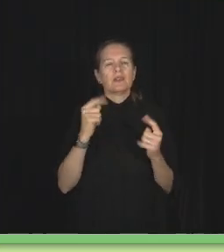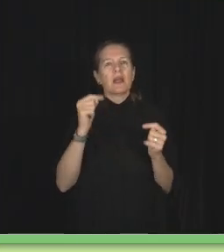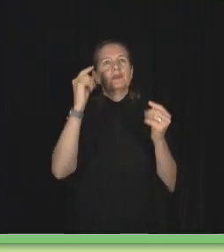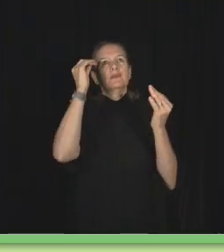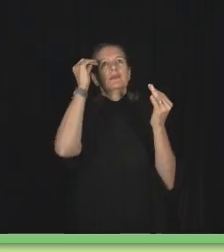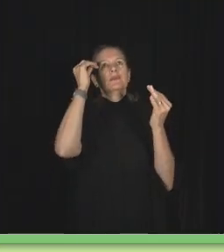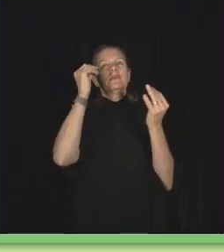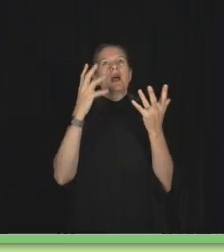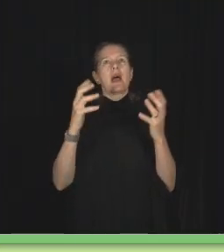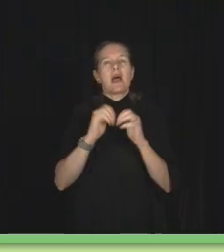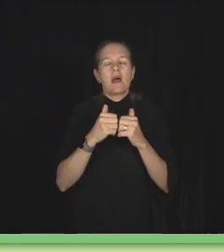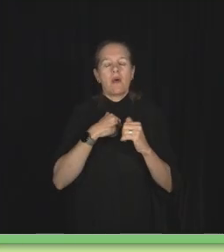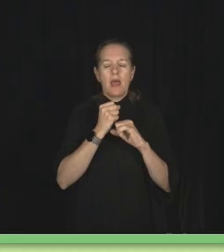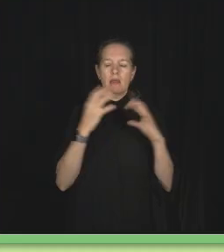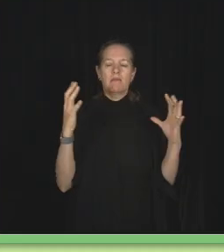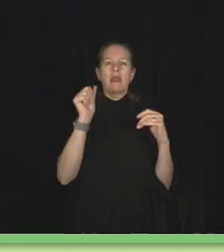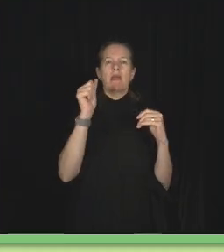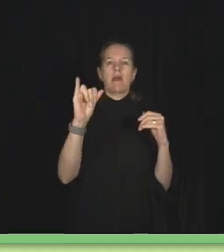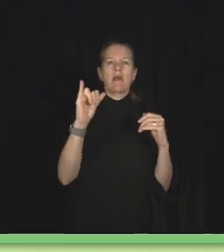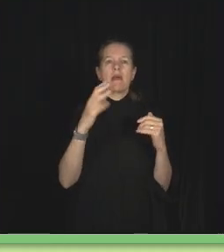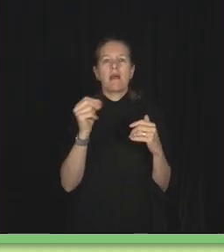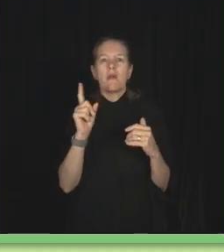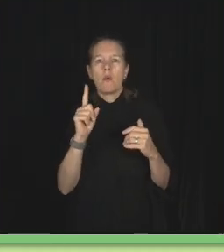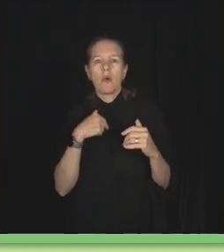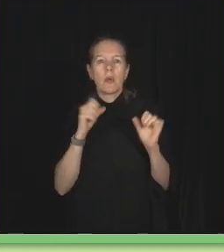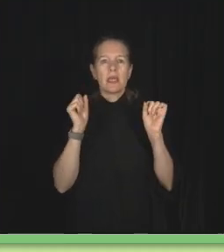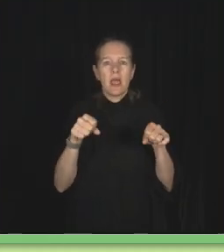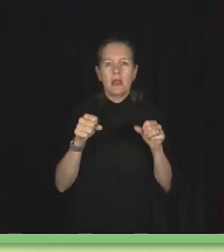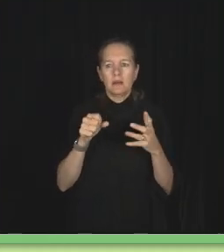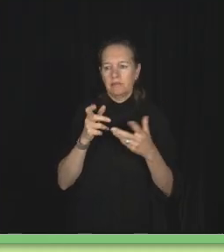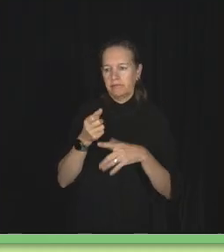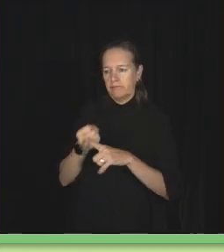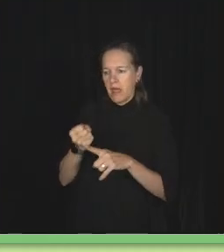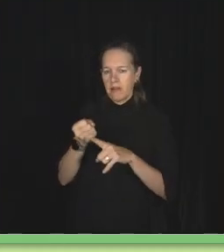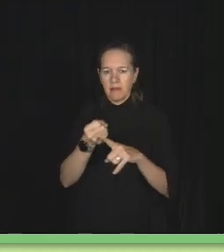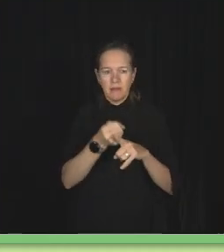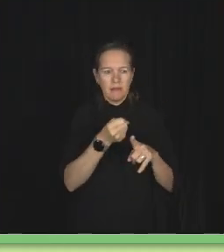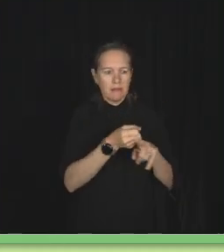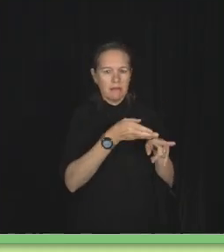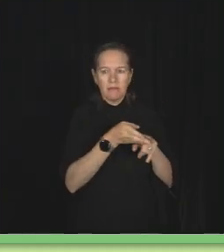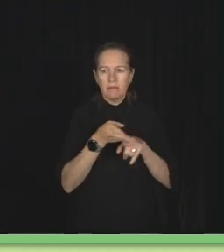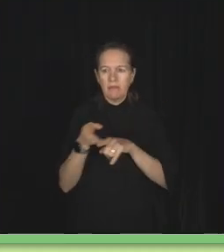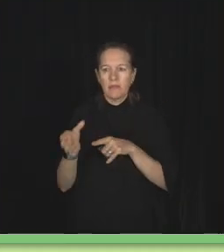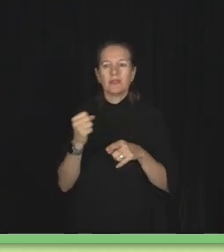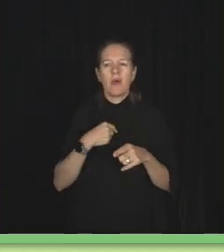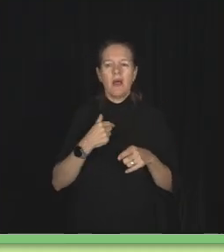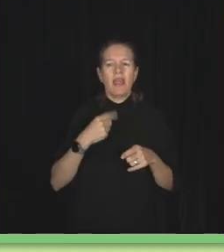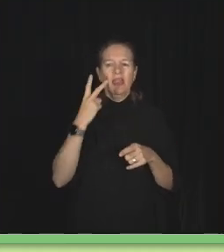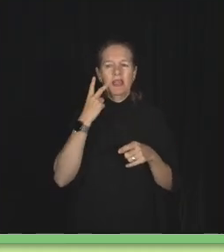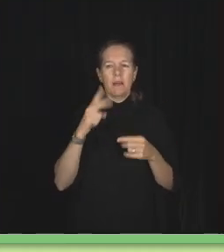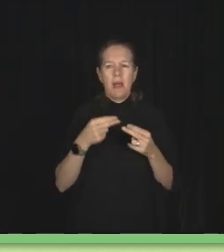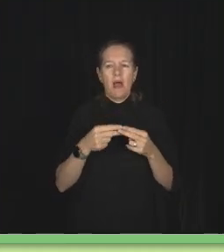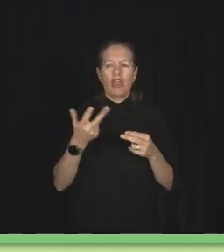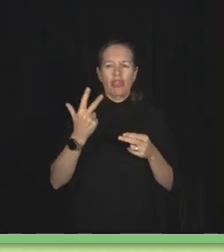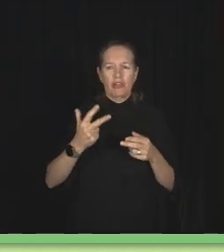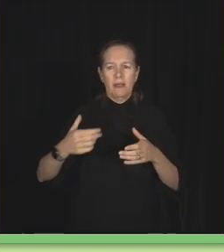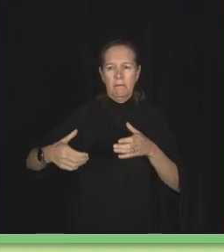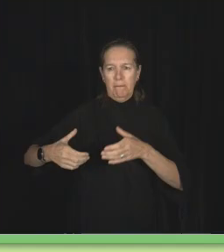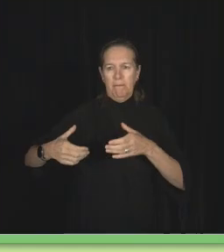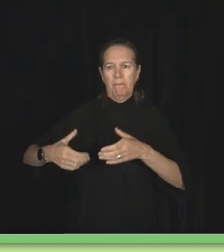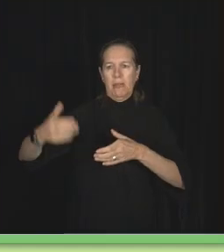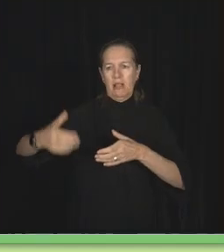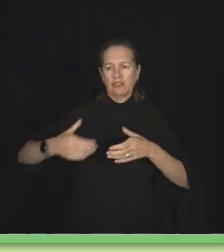AI, and also, you know, where we can play, where we can have the biggest impact. And I think about three pillars of AI: